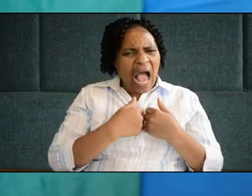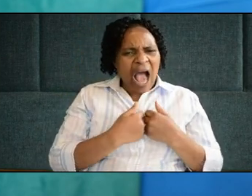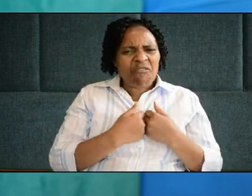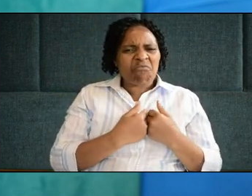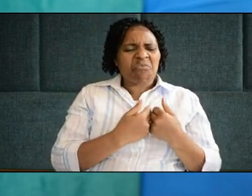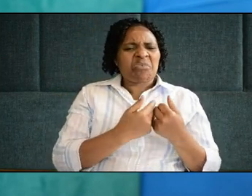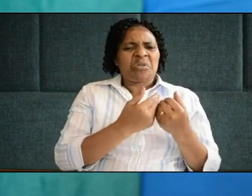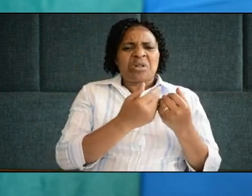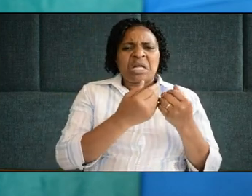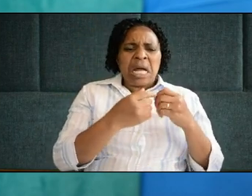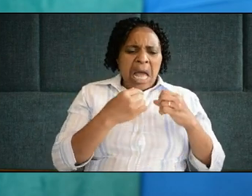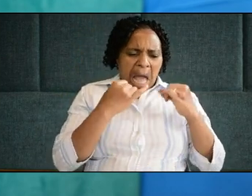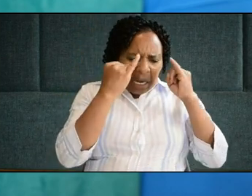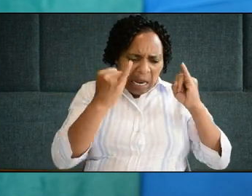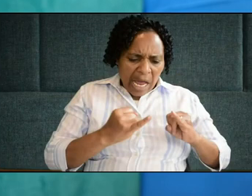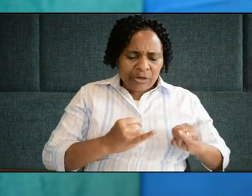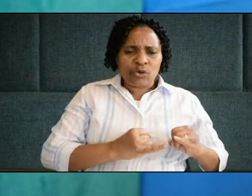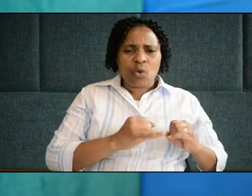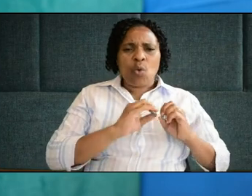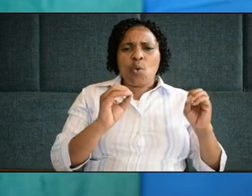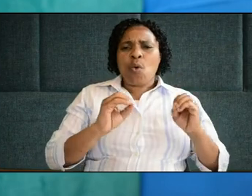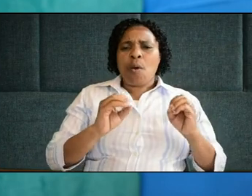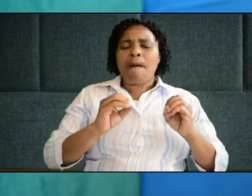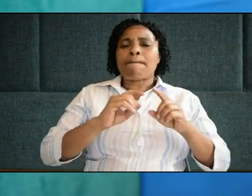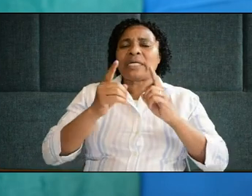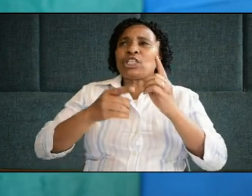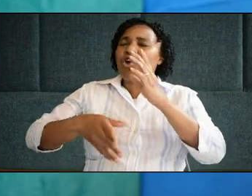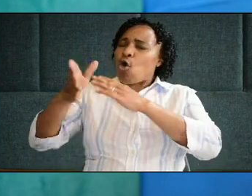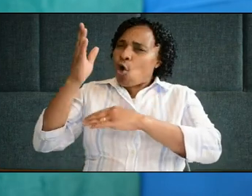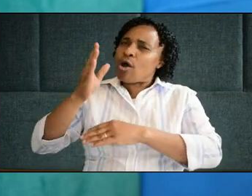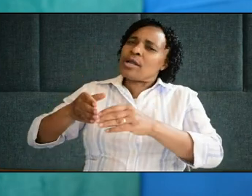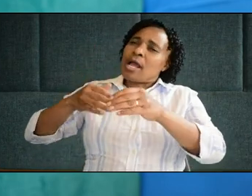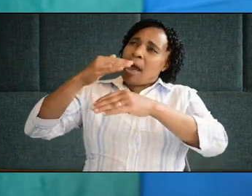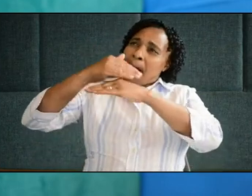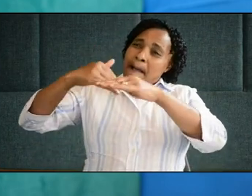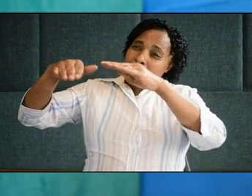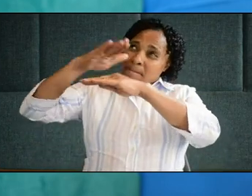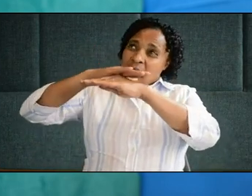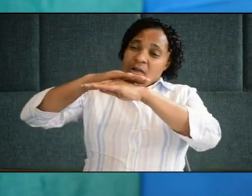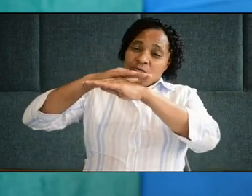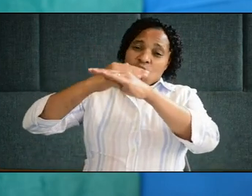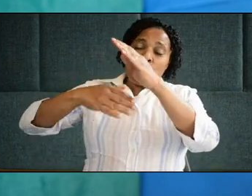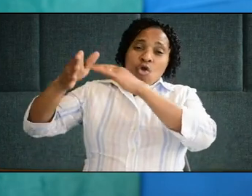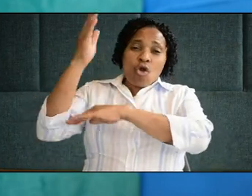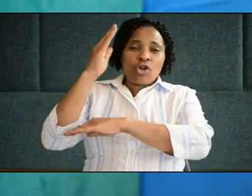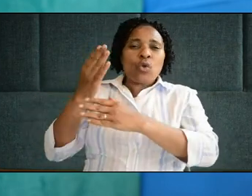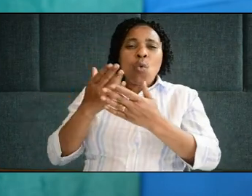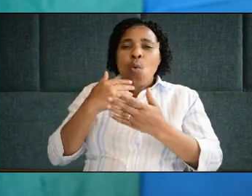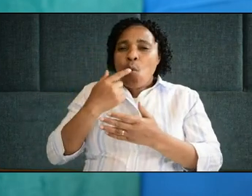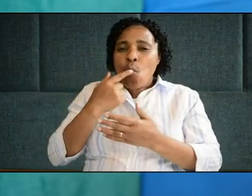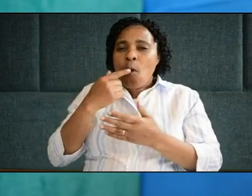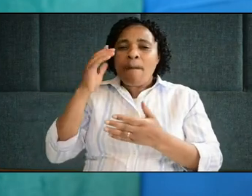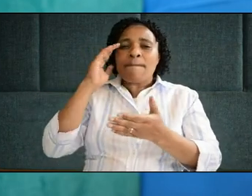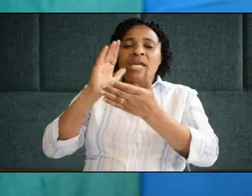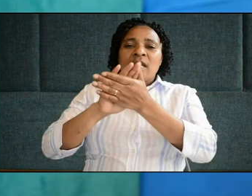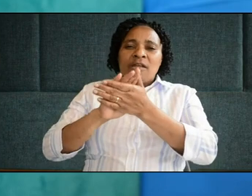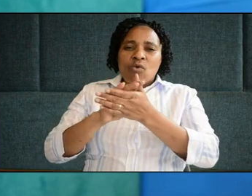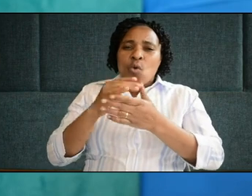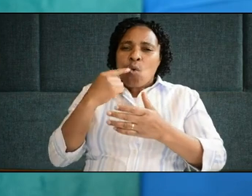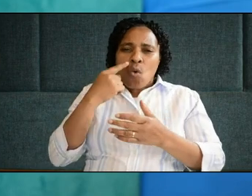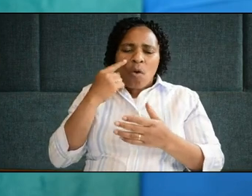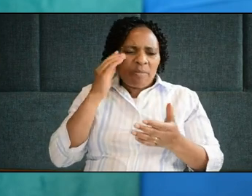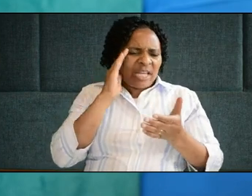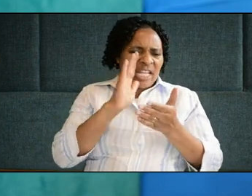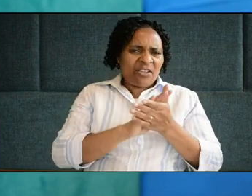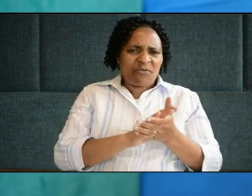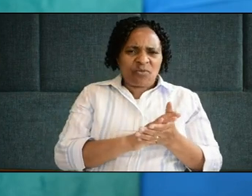God with the capital G, because other people believe in the gods,